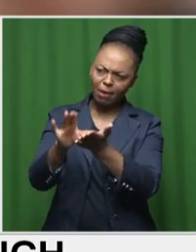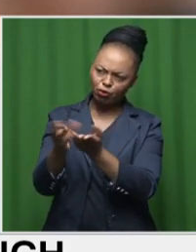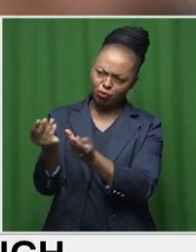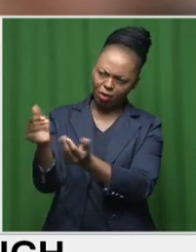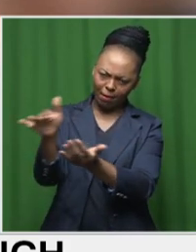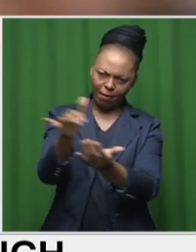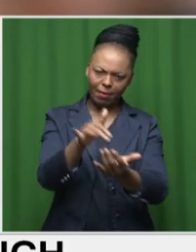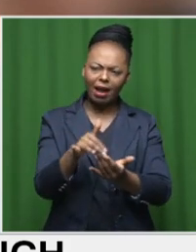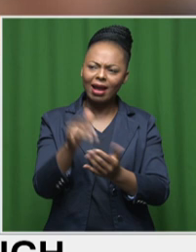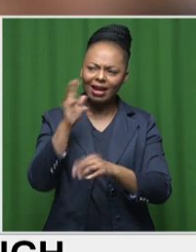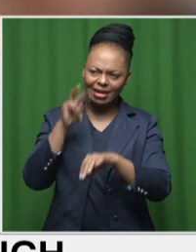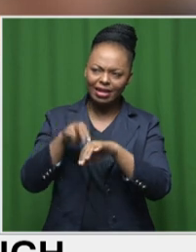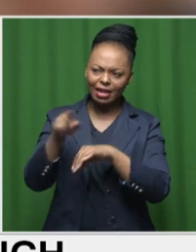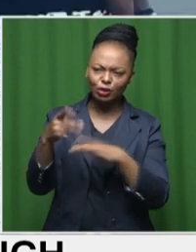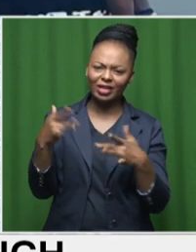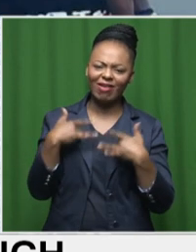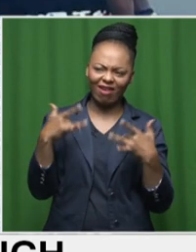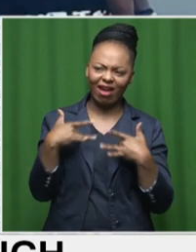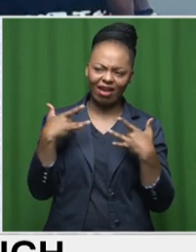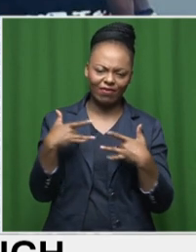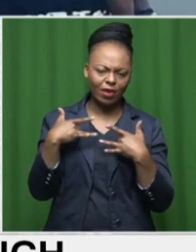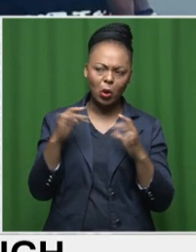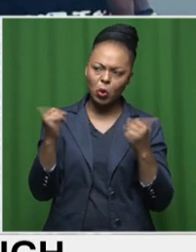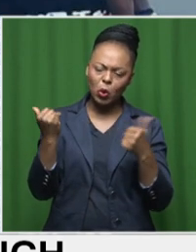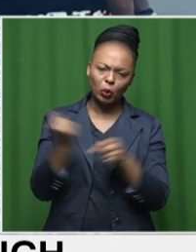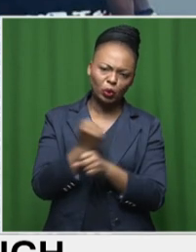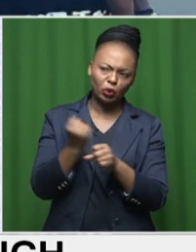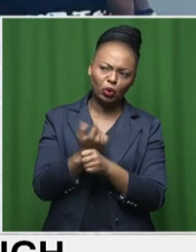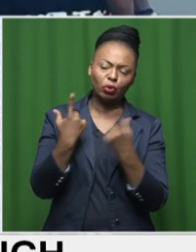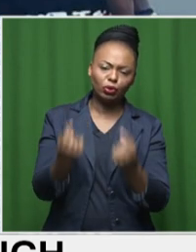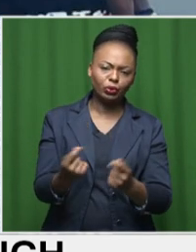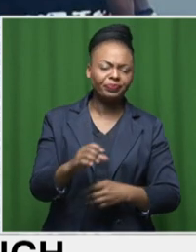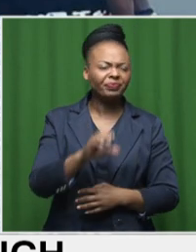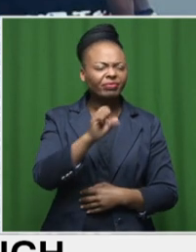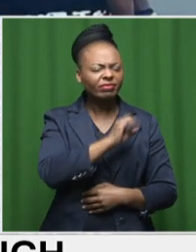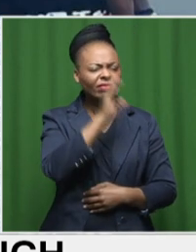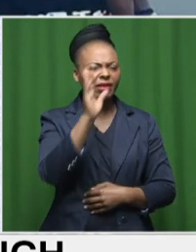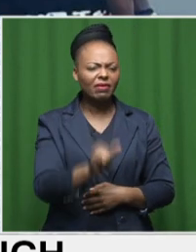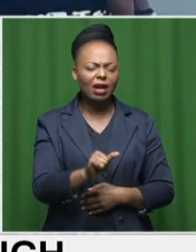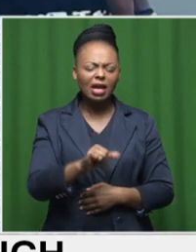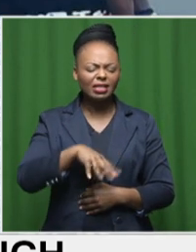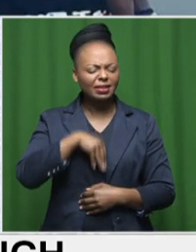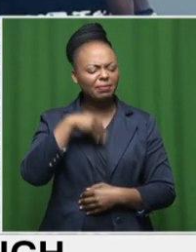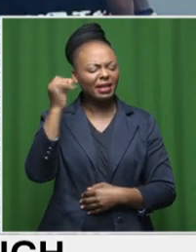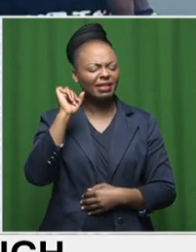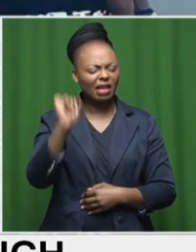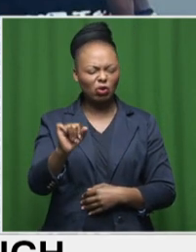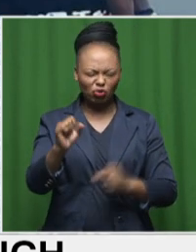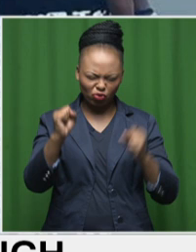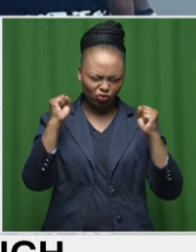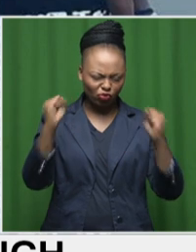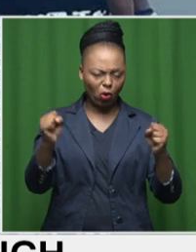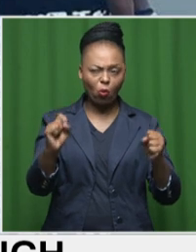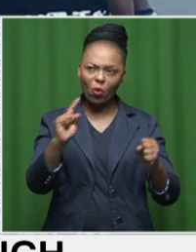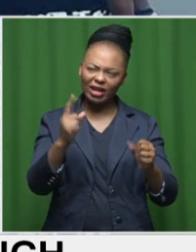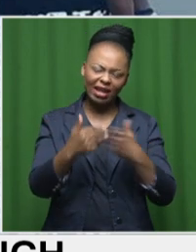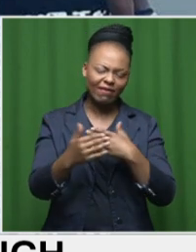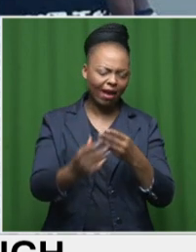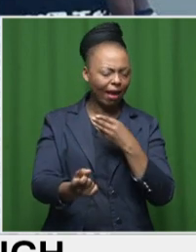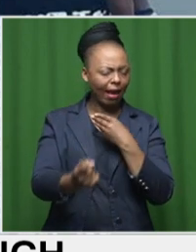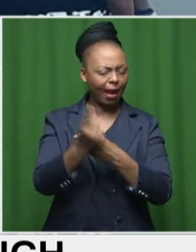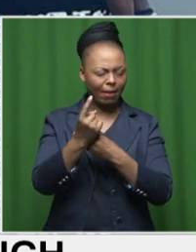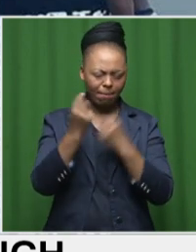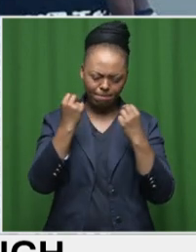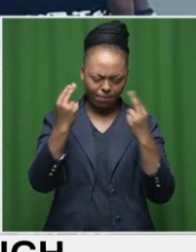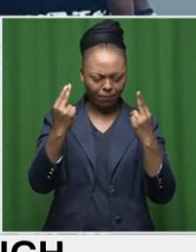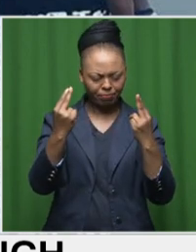and they're doing an incredible job. So South Africa's got a big, strong spirit and whatever happens, whatever's thrown at them, they stand up